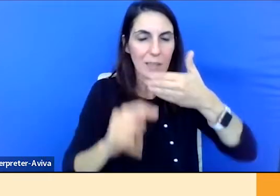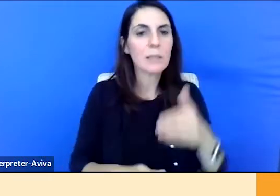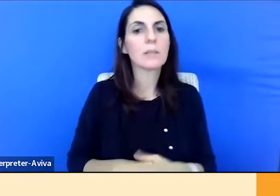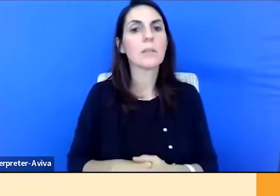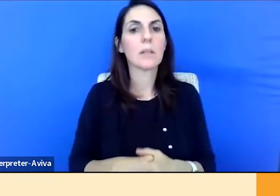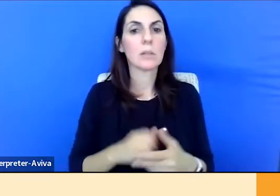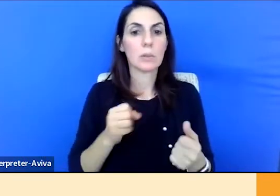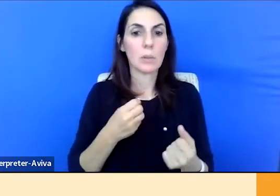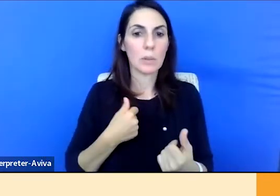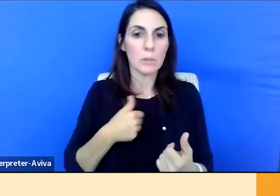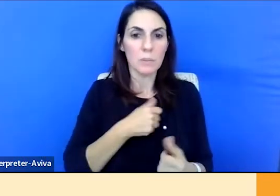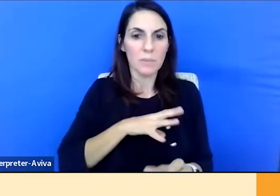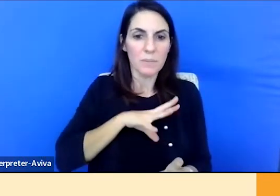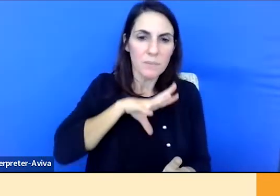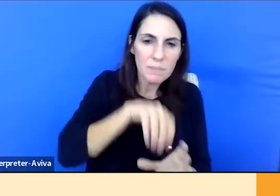embodiment.